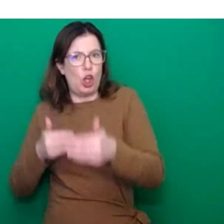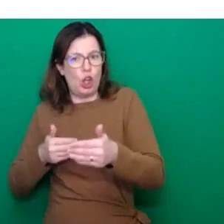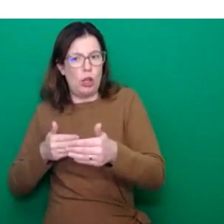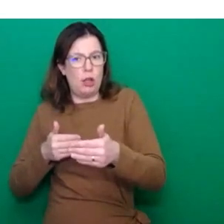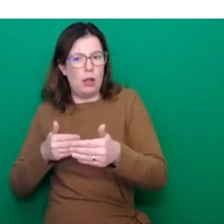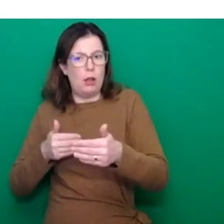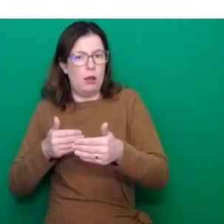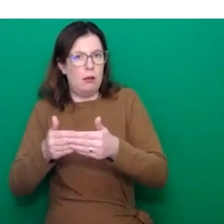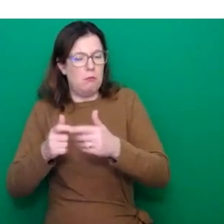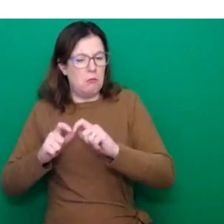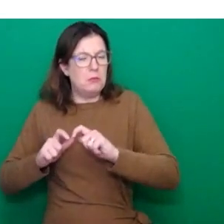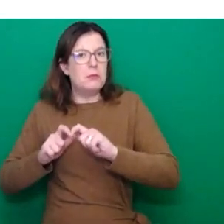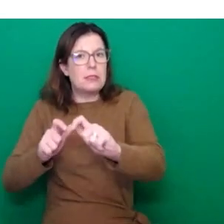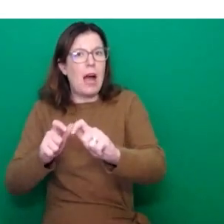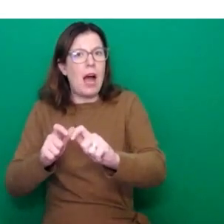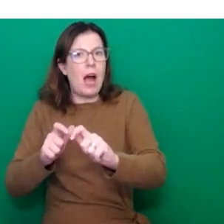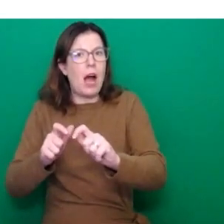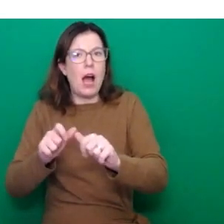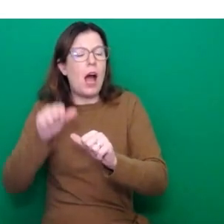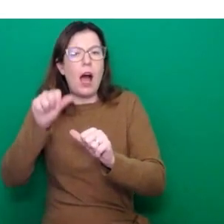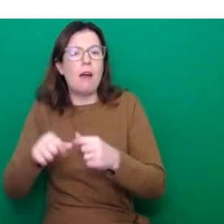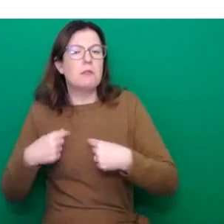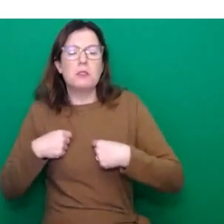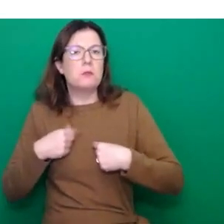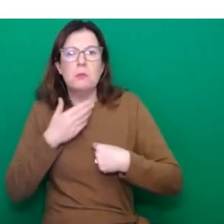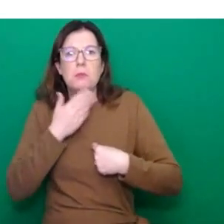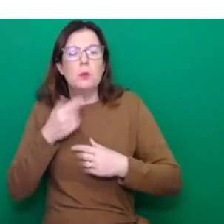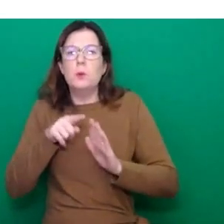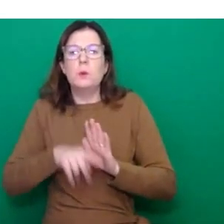then stay with us afterwards.